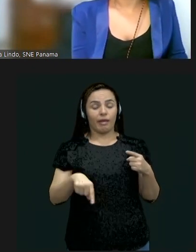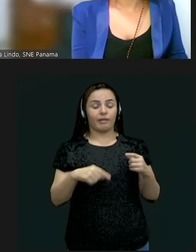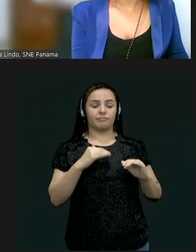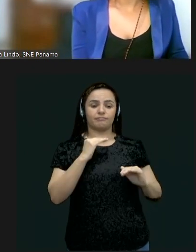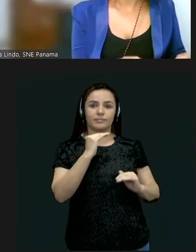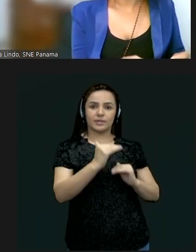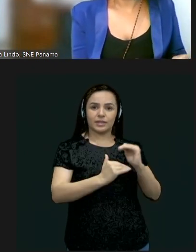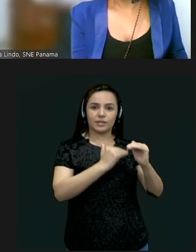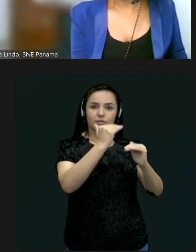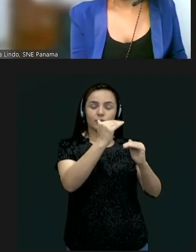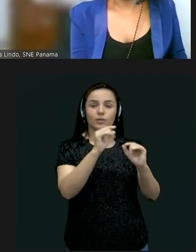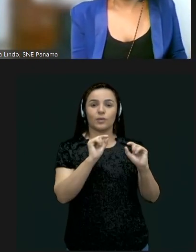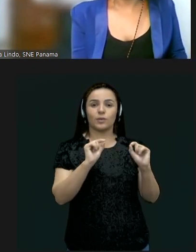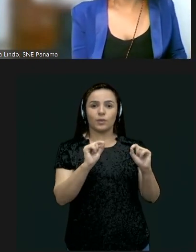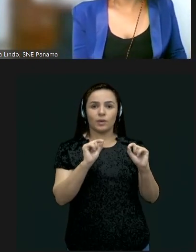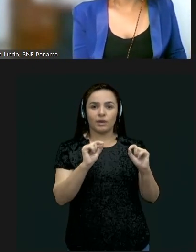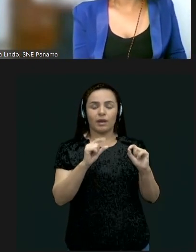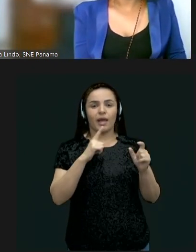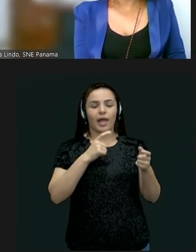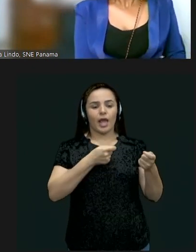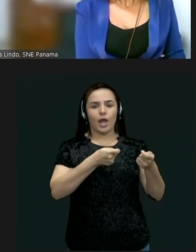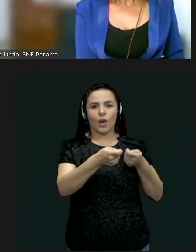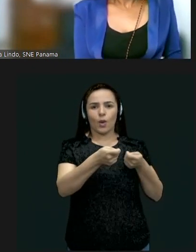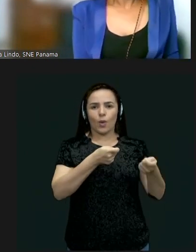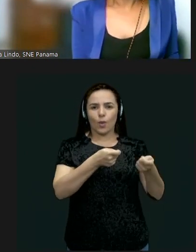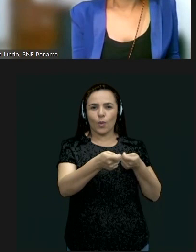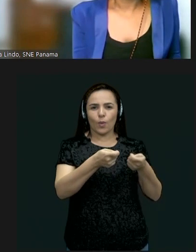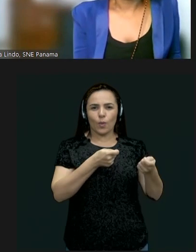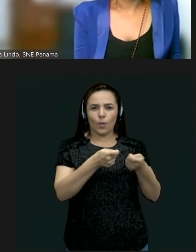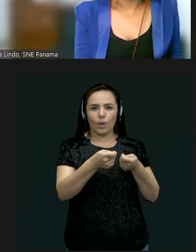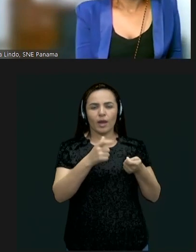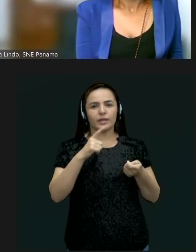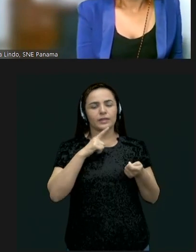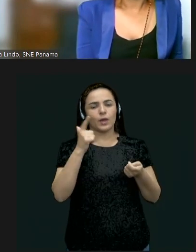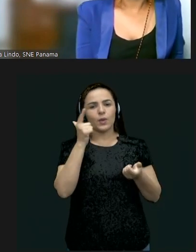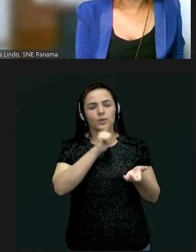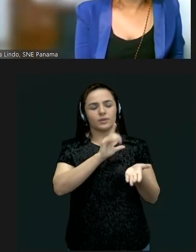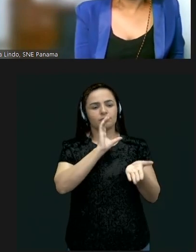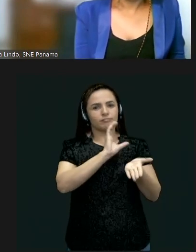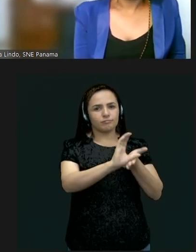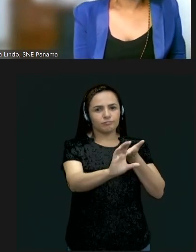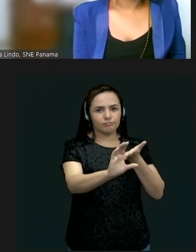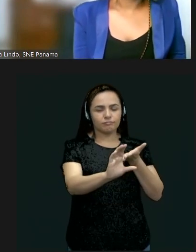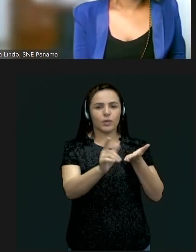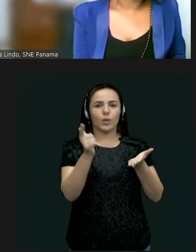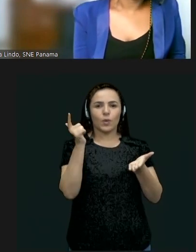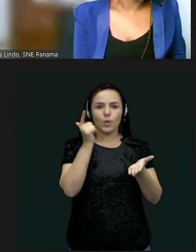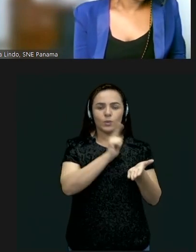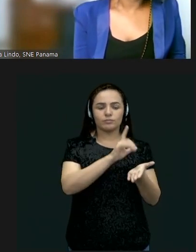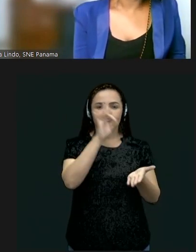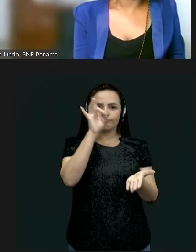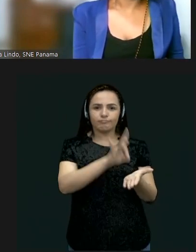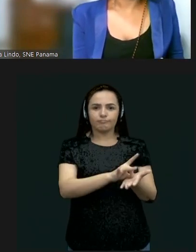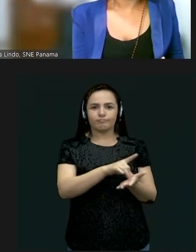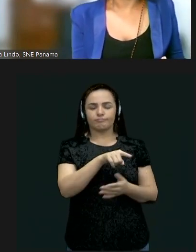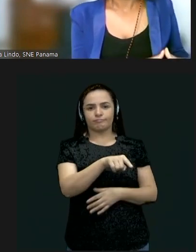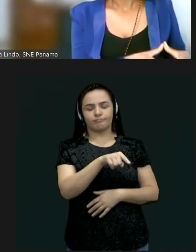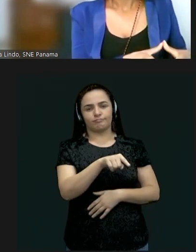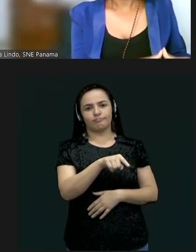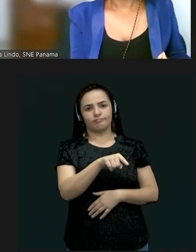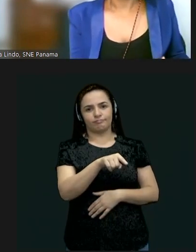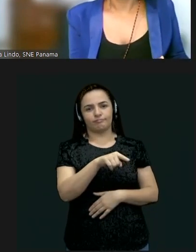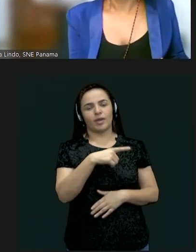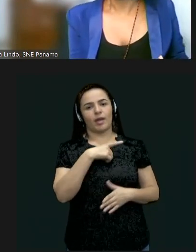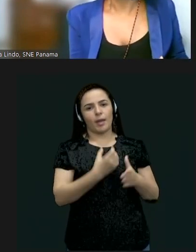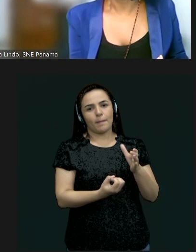develop the regulatory framework for the promotion and investment for the implementation of the green